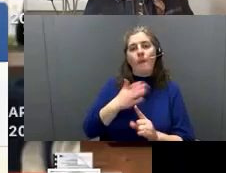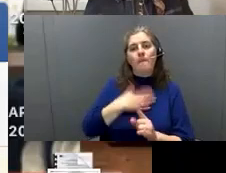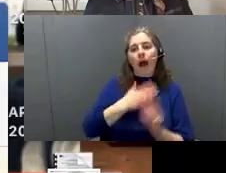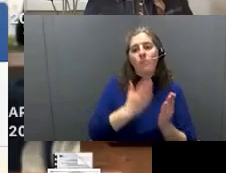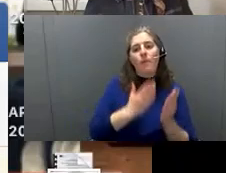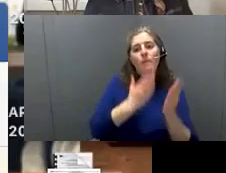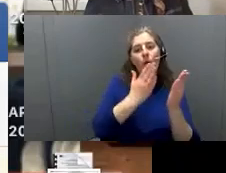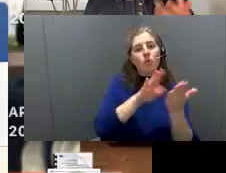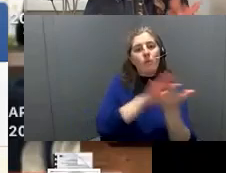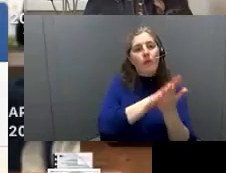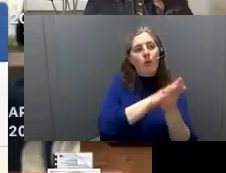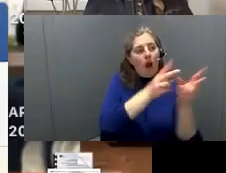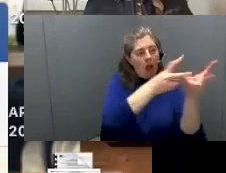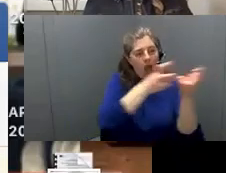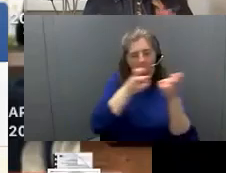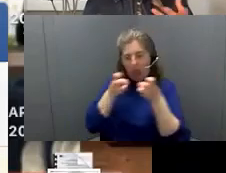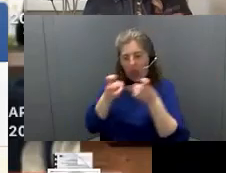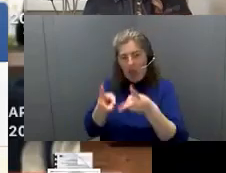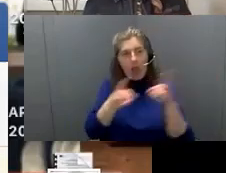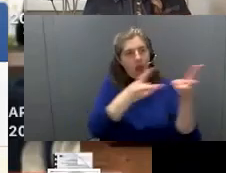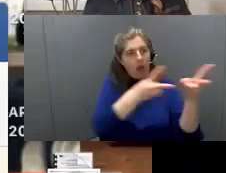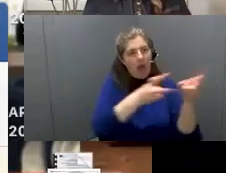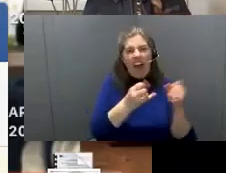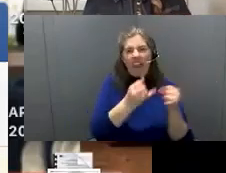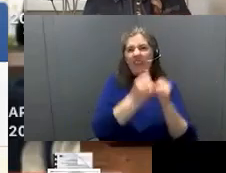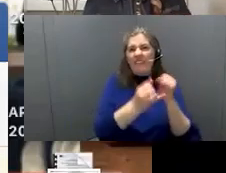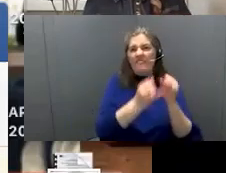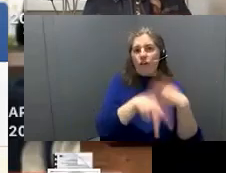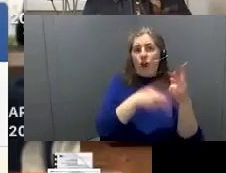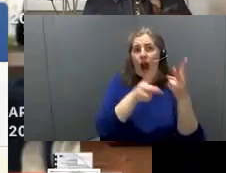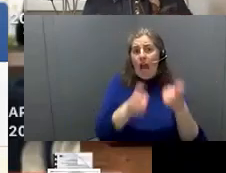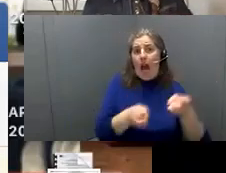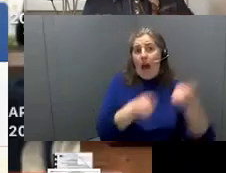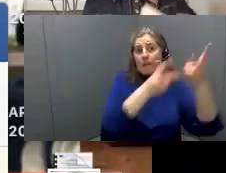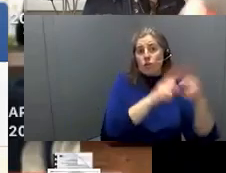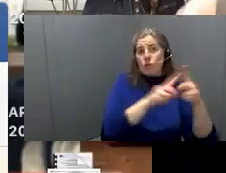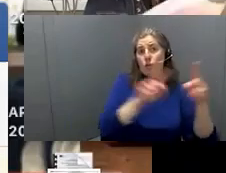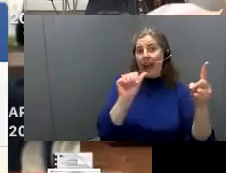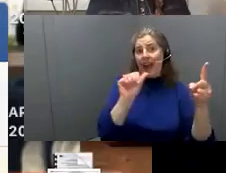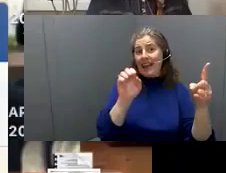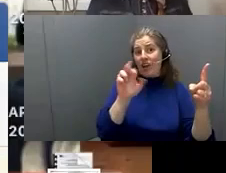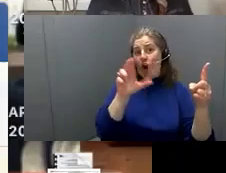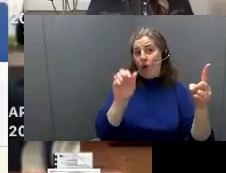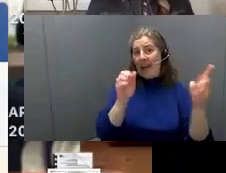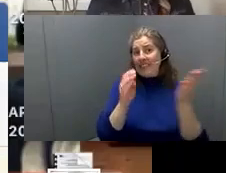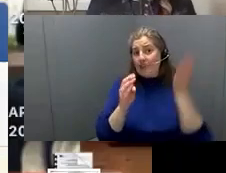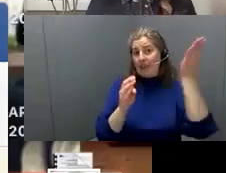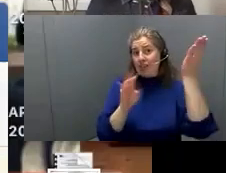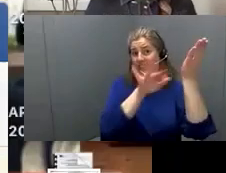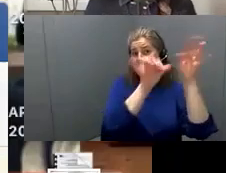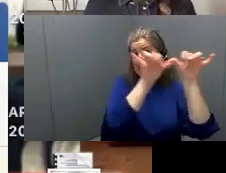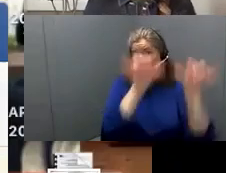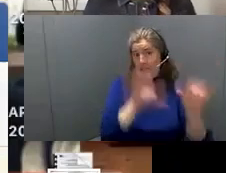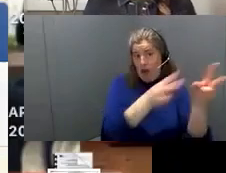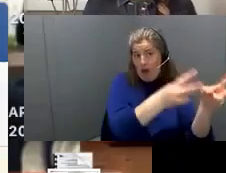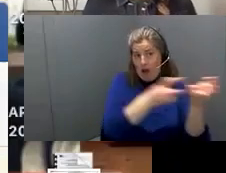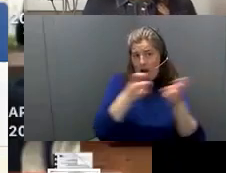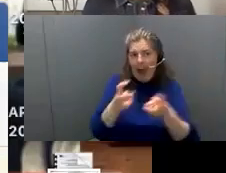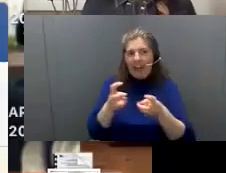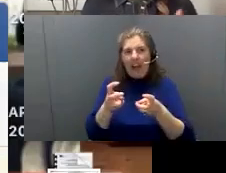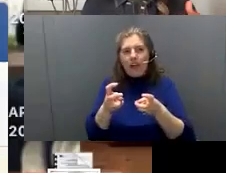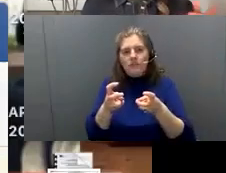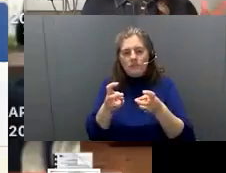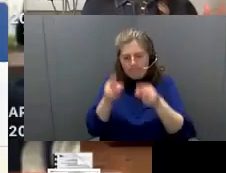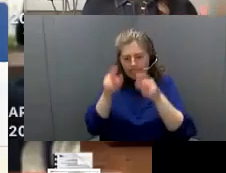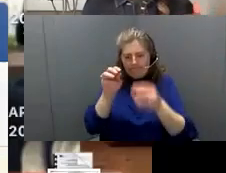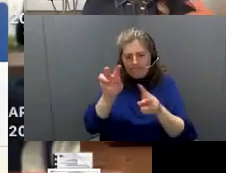paper the final version of what I uploaded into the AERA submission system, and then I chunked it out.